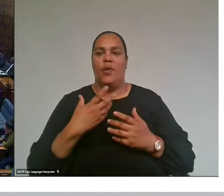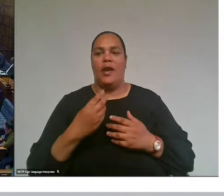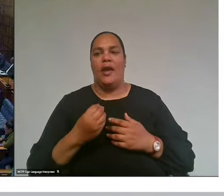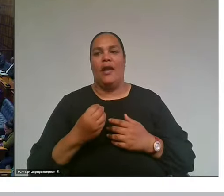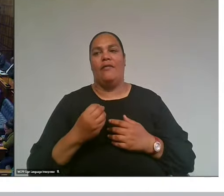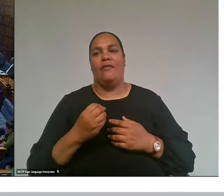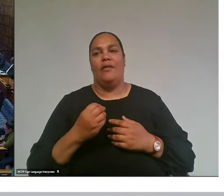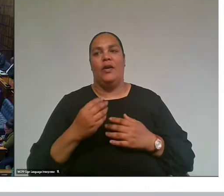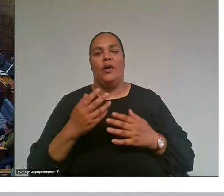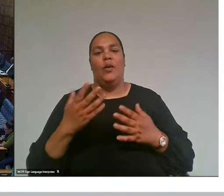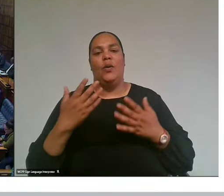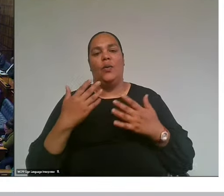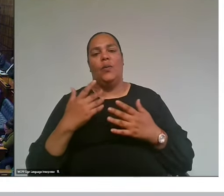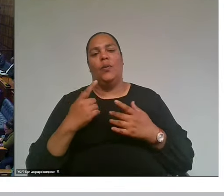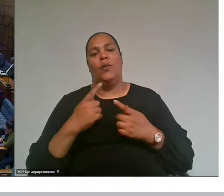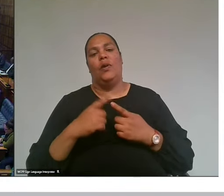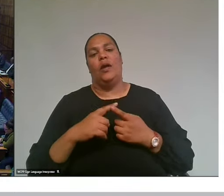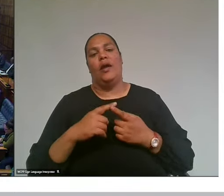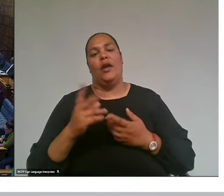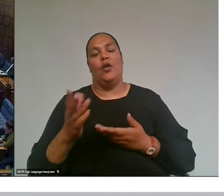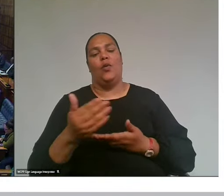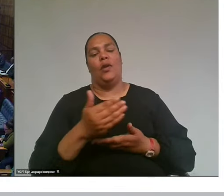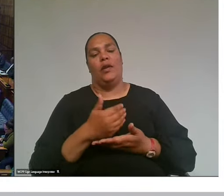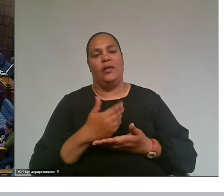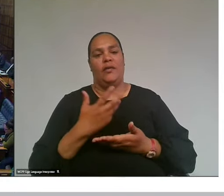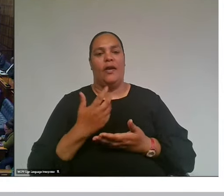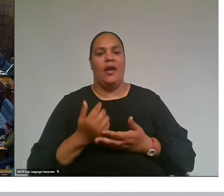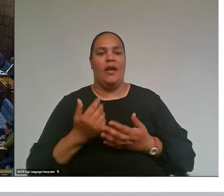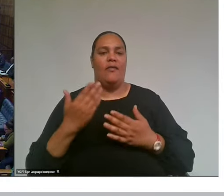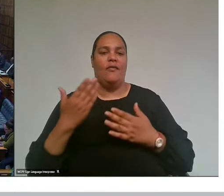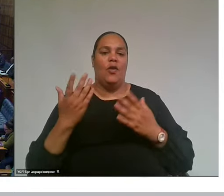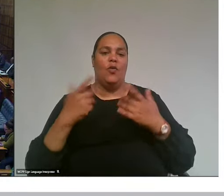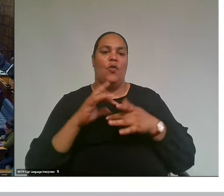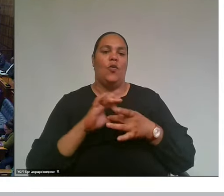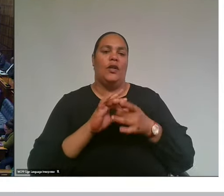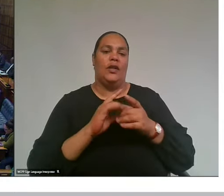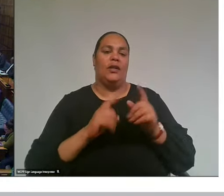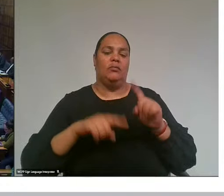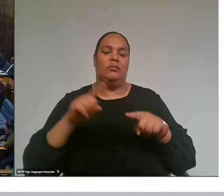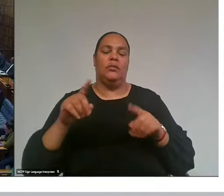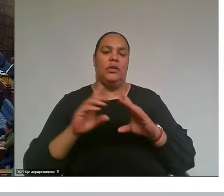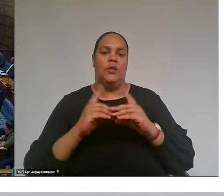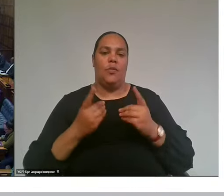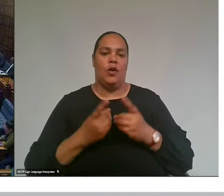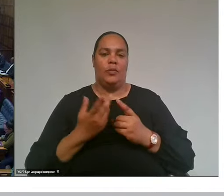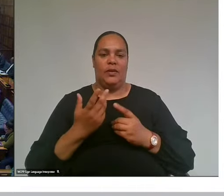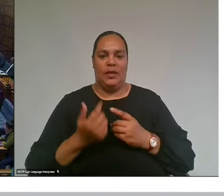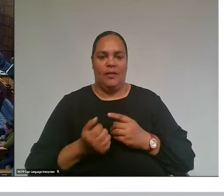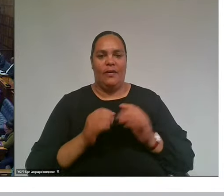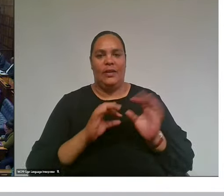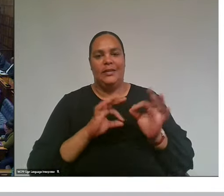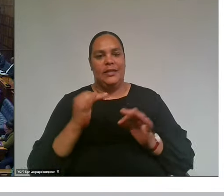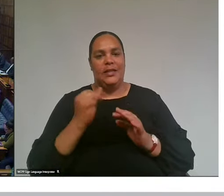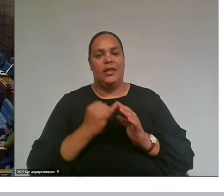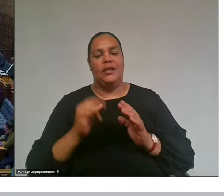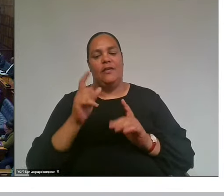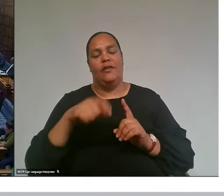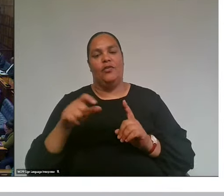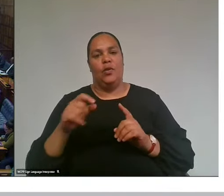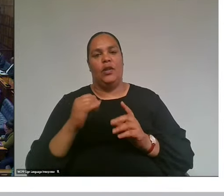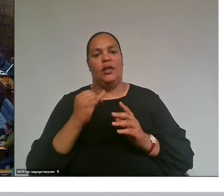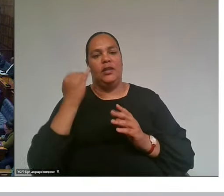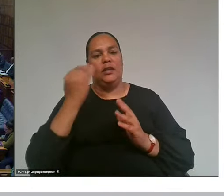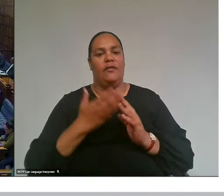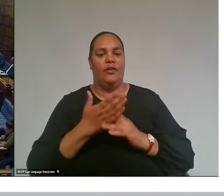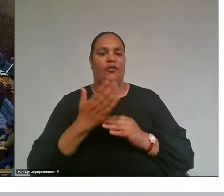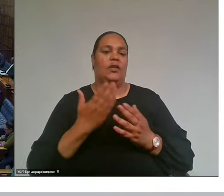and collectively uh um coordinated across various departments these individual interventions could